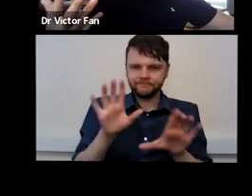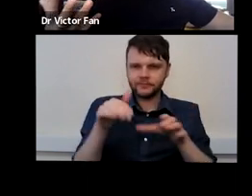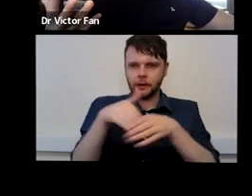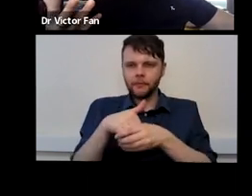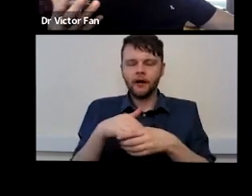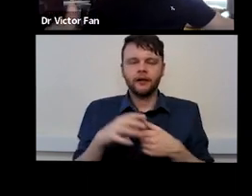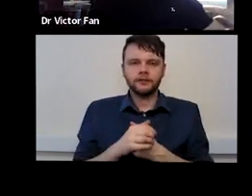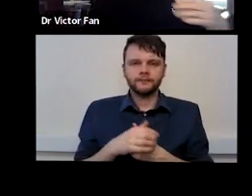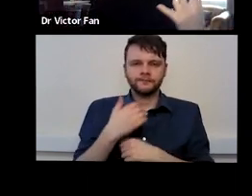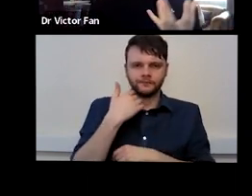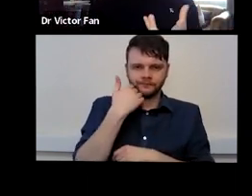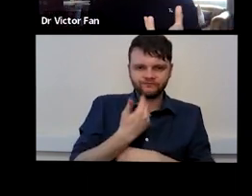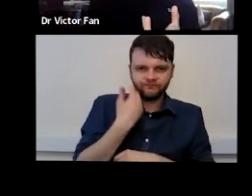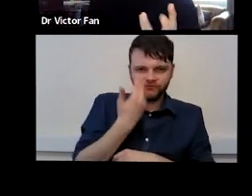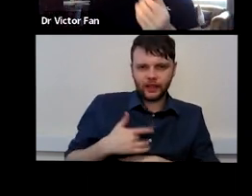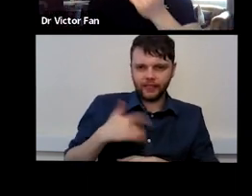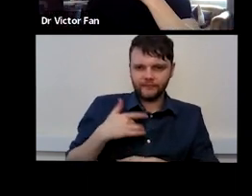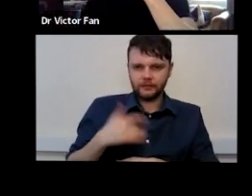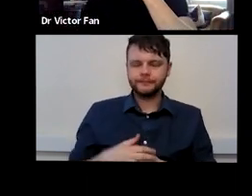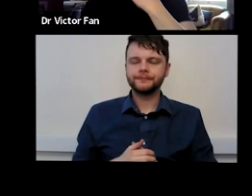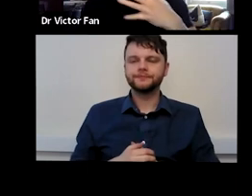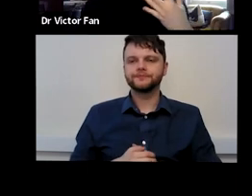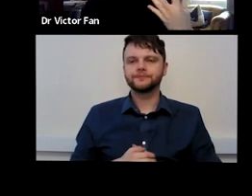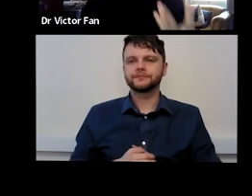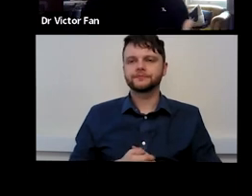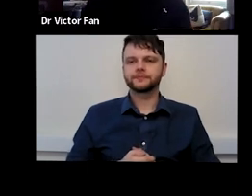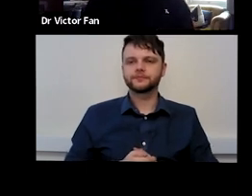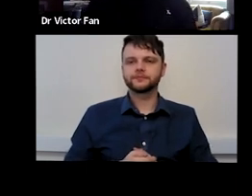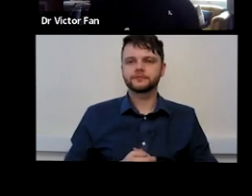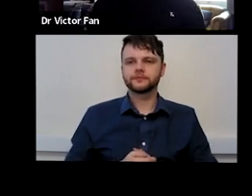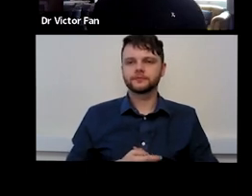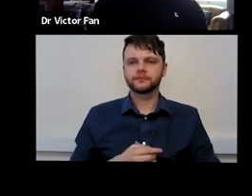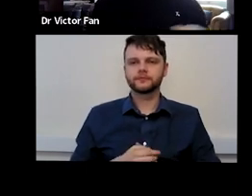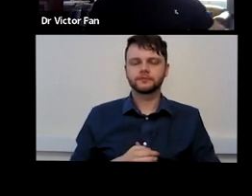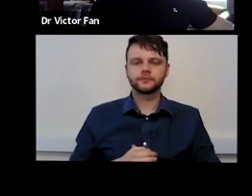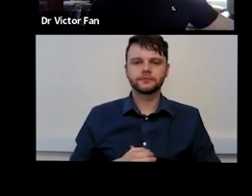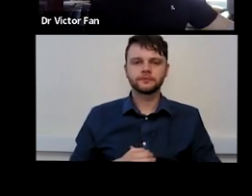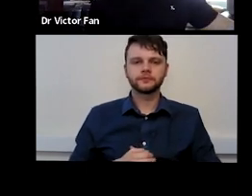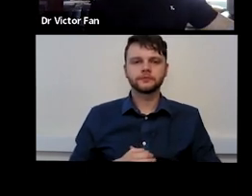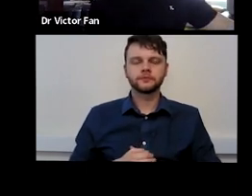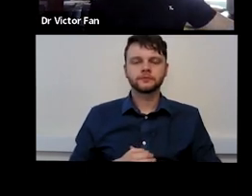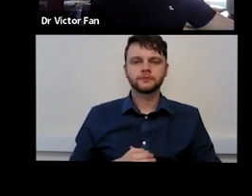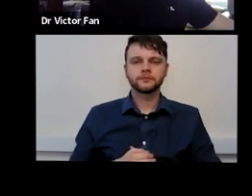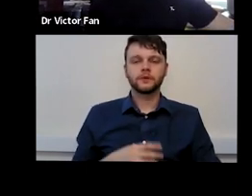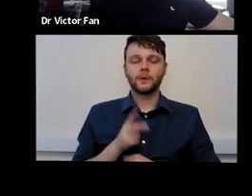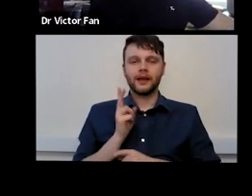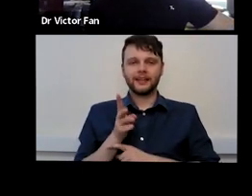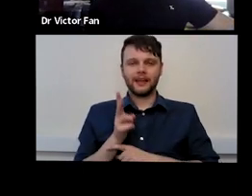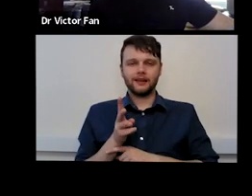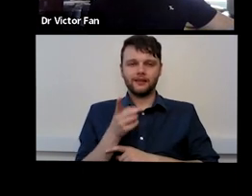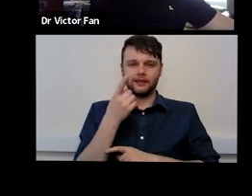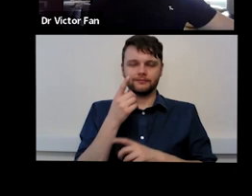the daily living of the Shanghai upper class. And so again, this is